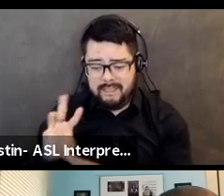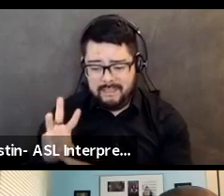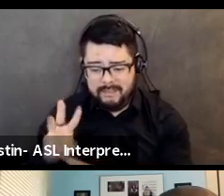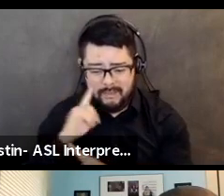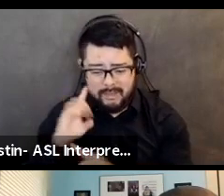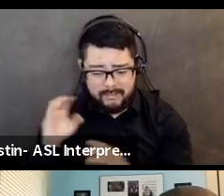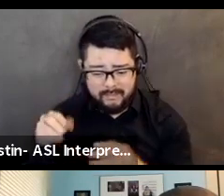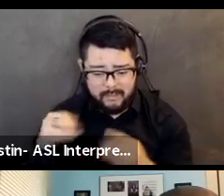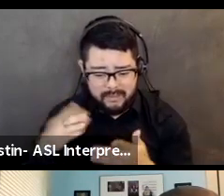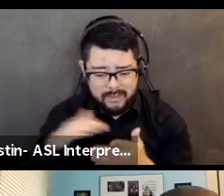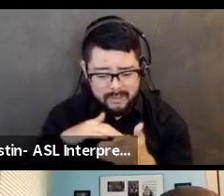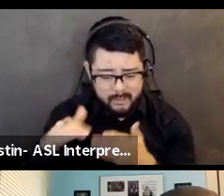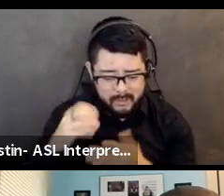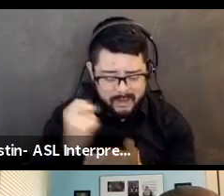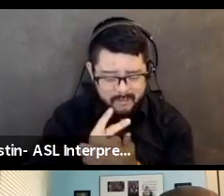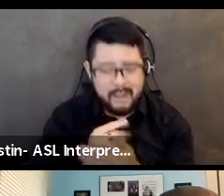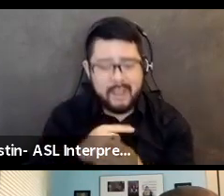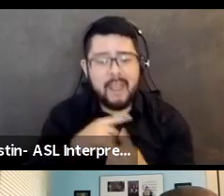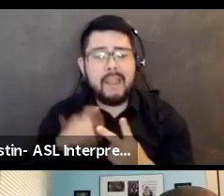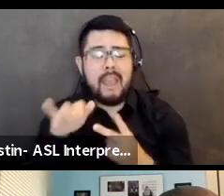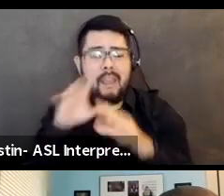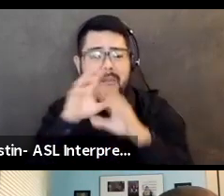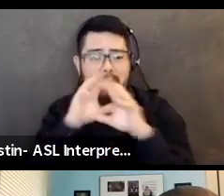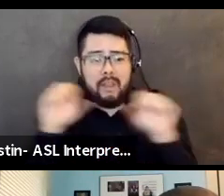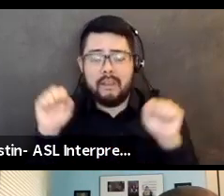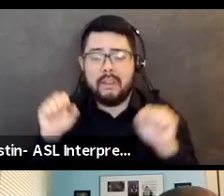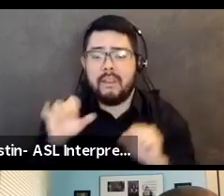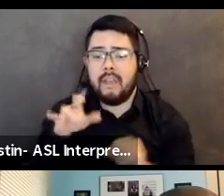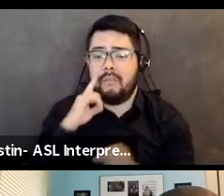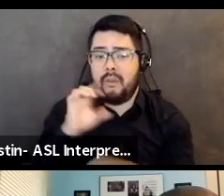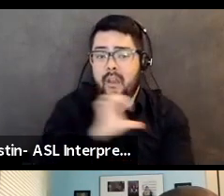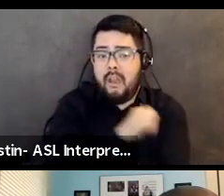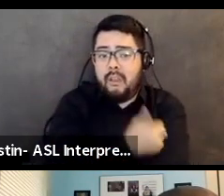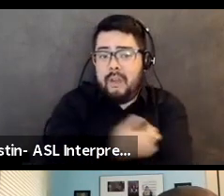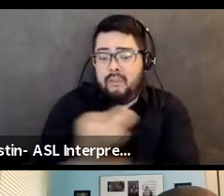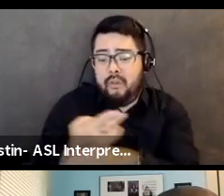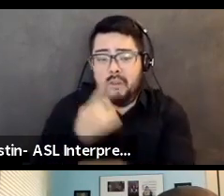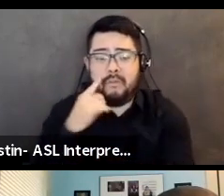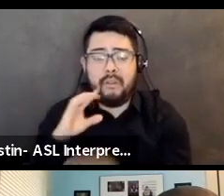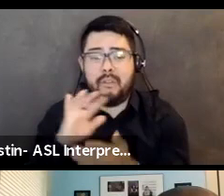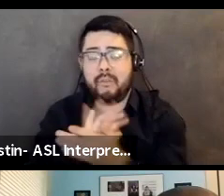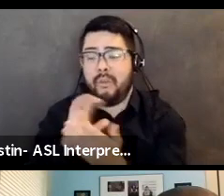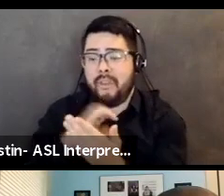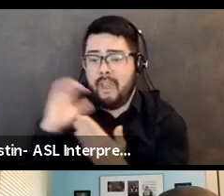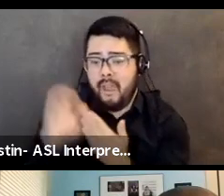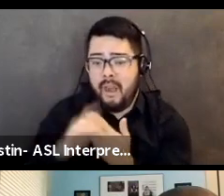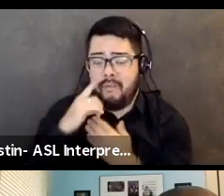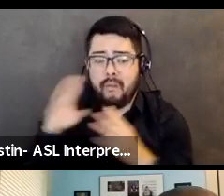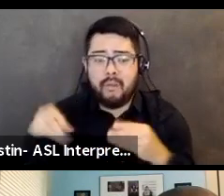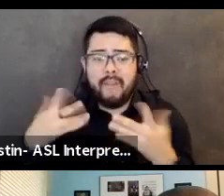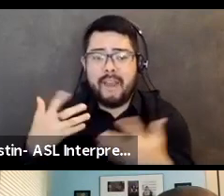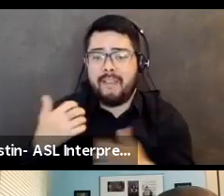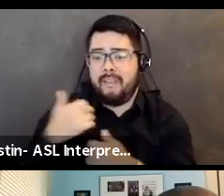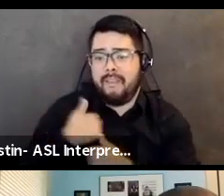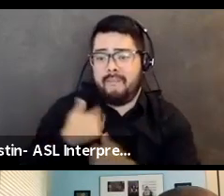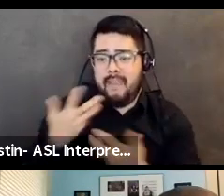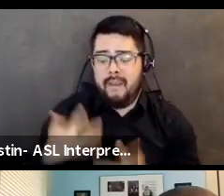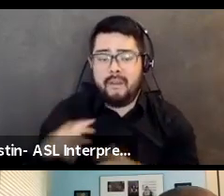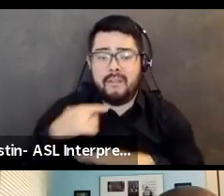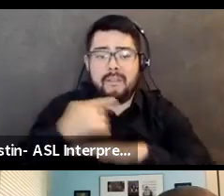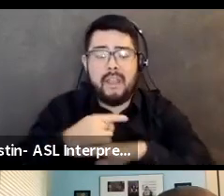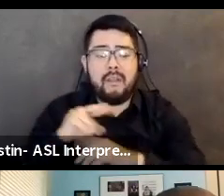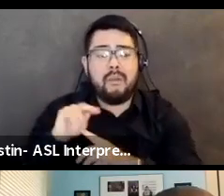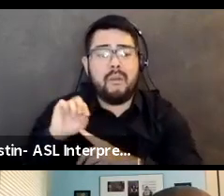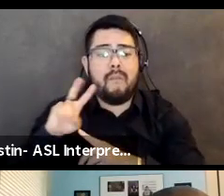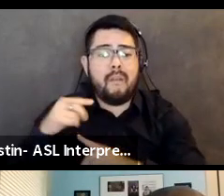and that amendment mr president is to authorize the use of the school calendar to include the veterans day november 11th for